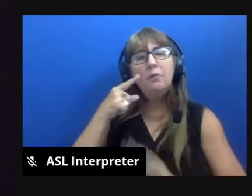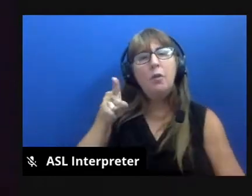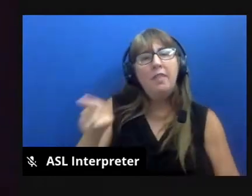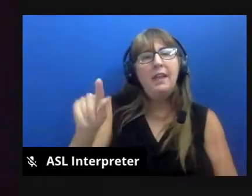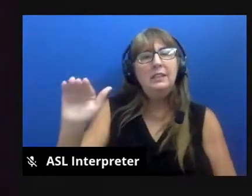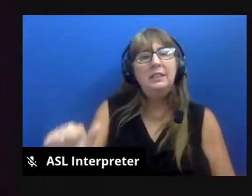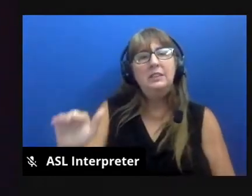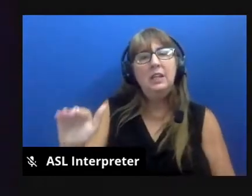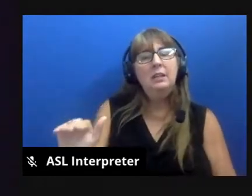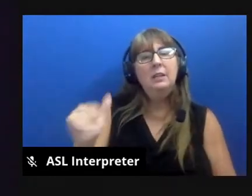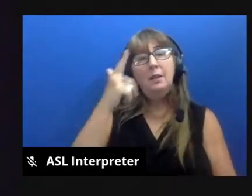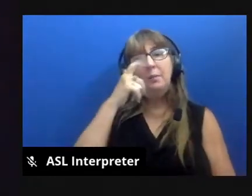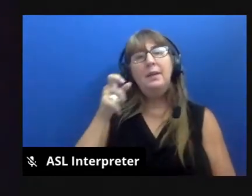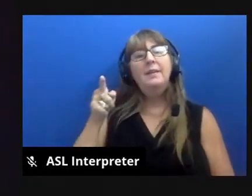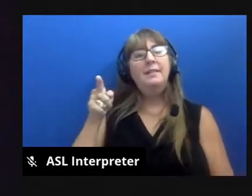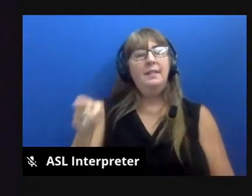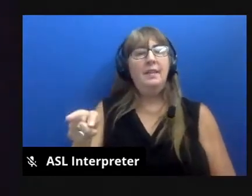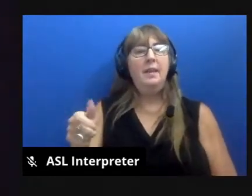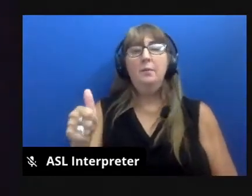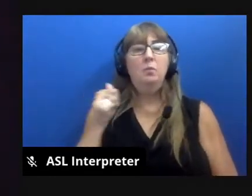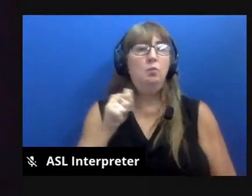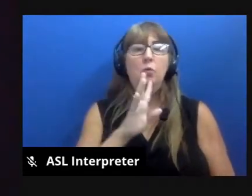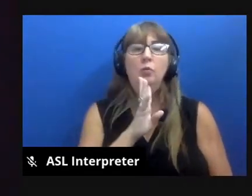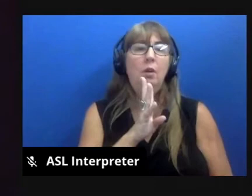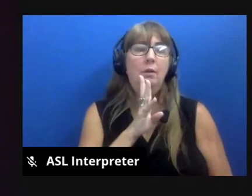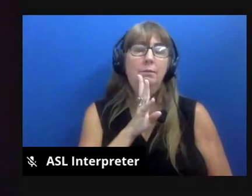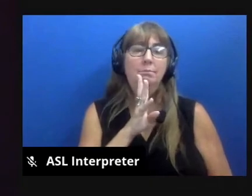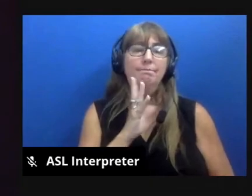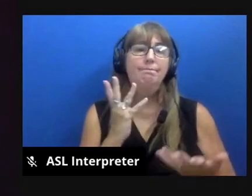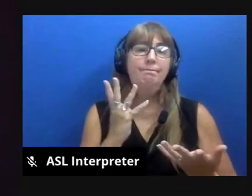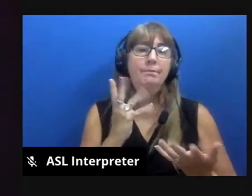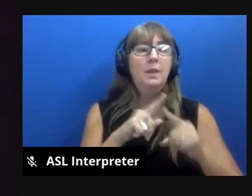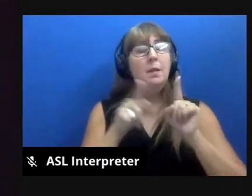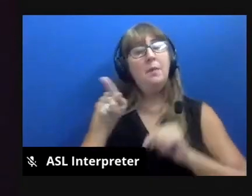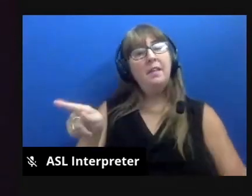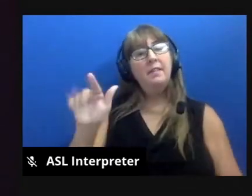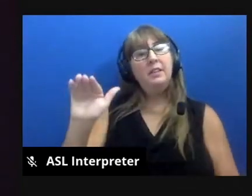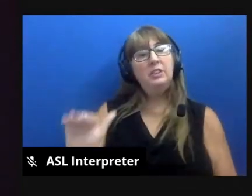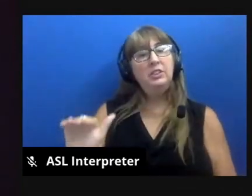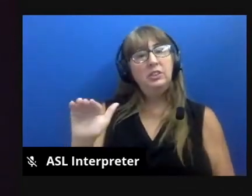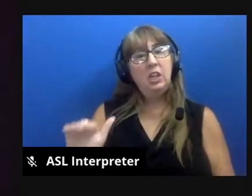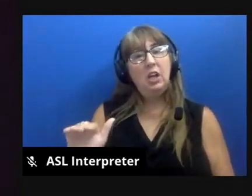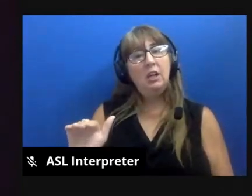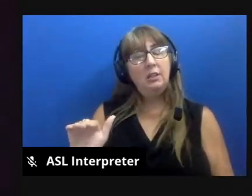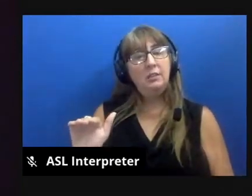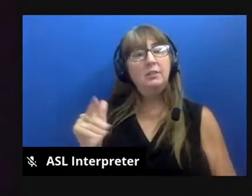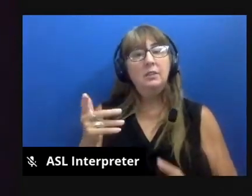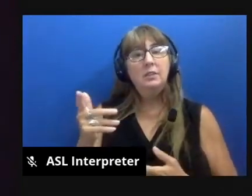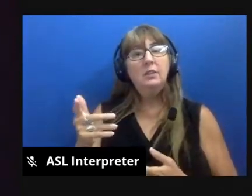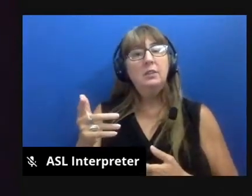talk. But the child's decision to not talk was rooted in a hurt that they weren't able to